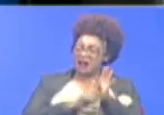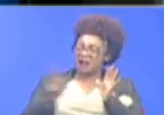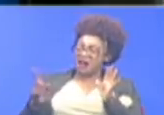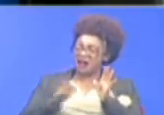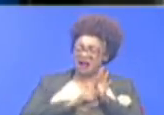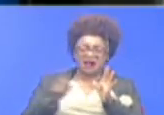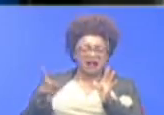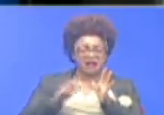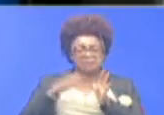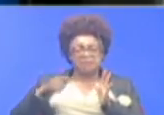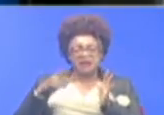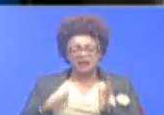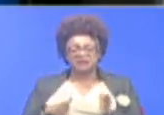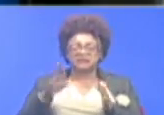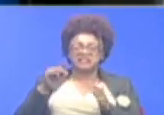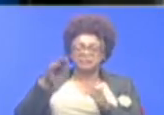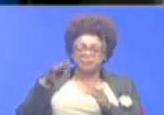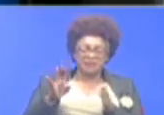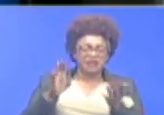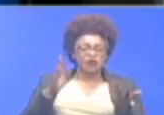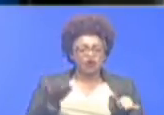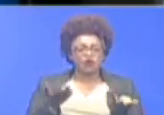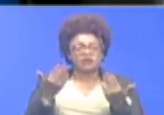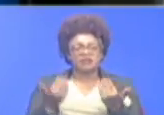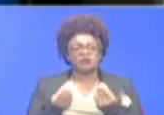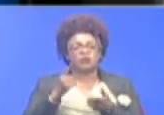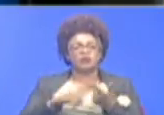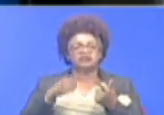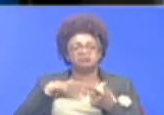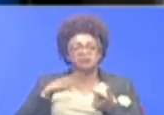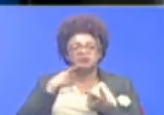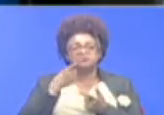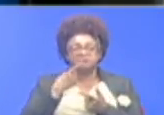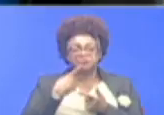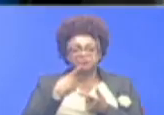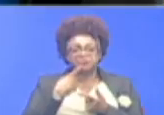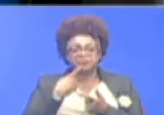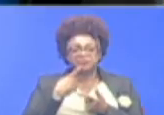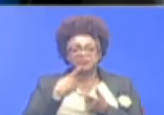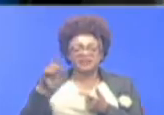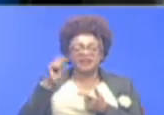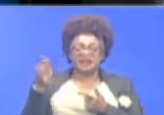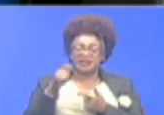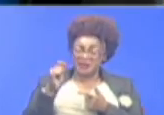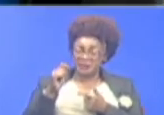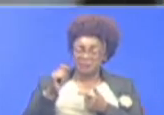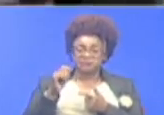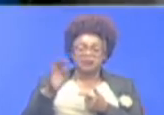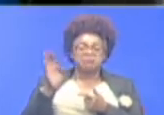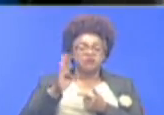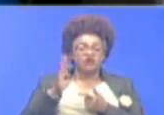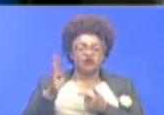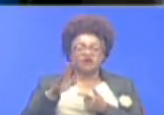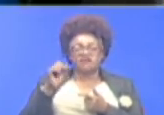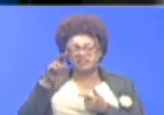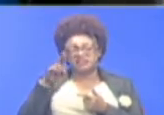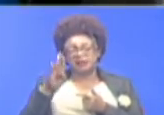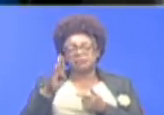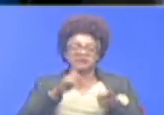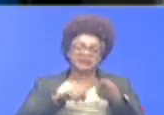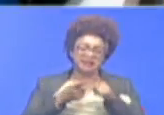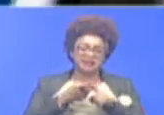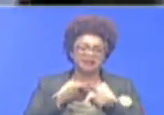millers. Is it them to blame, or is it what now people are calling on the back of this story, the Kenya Bureau of Substandards? What people want to know, as